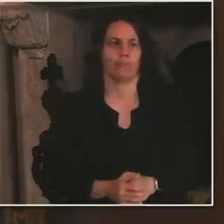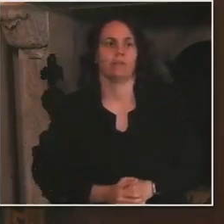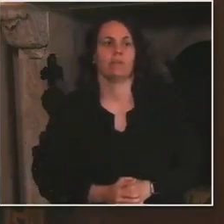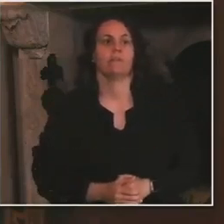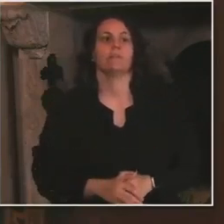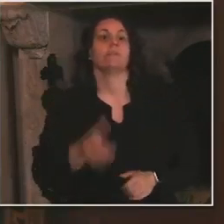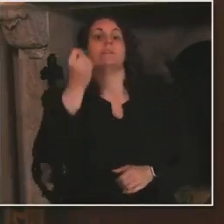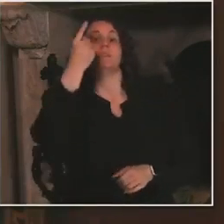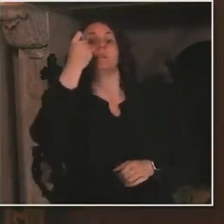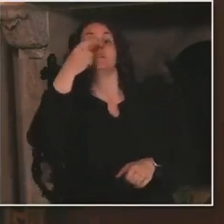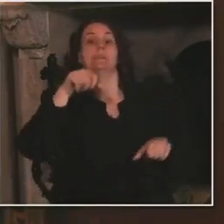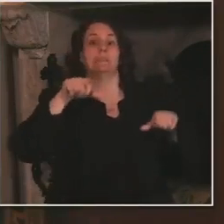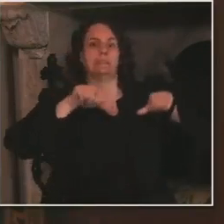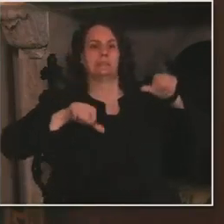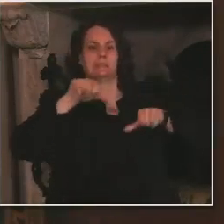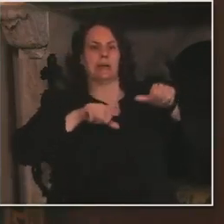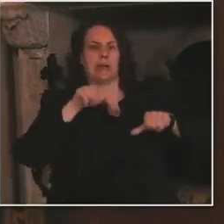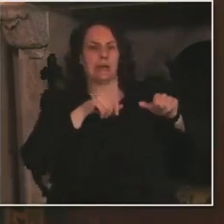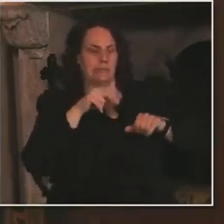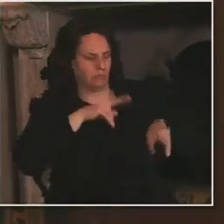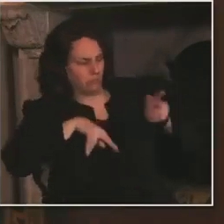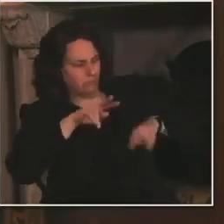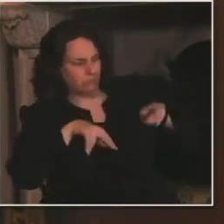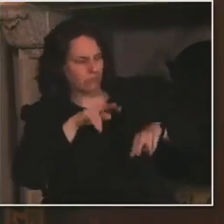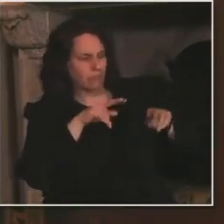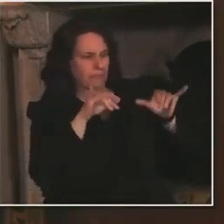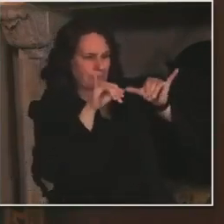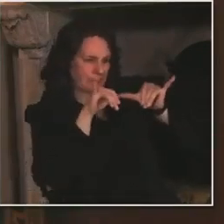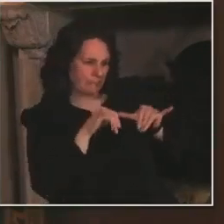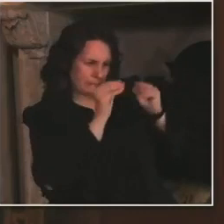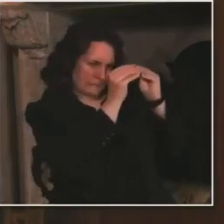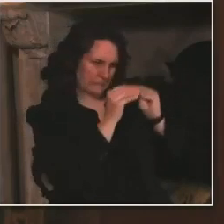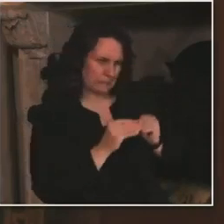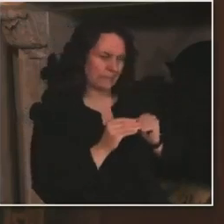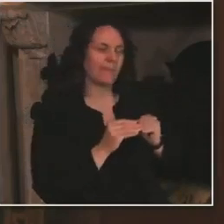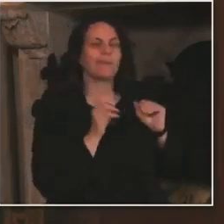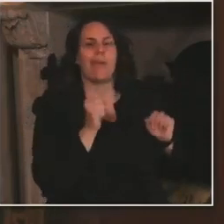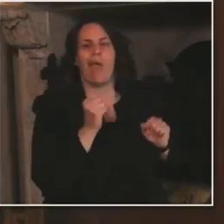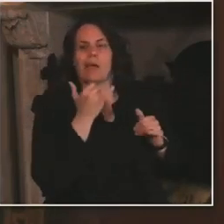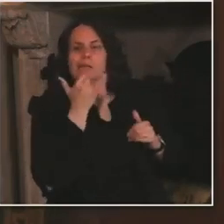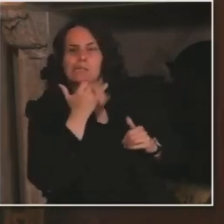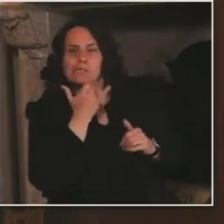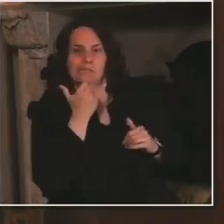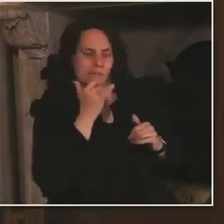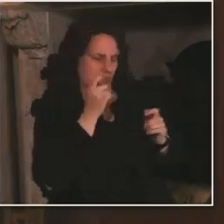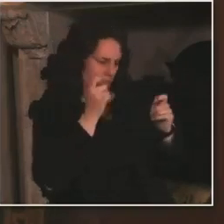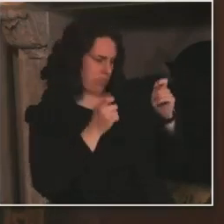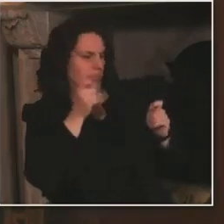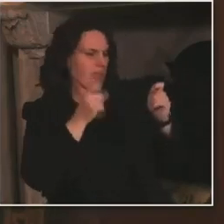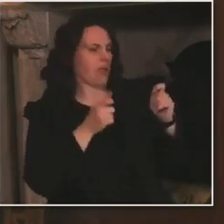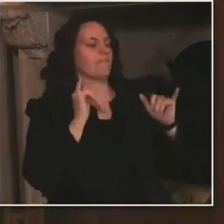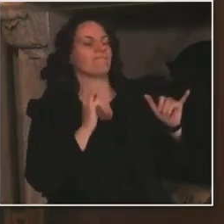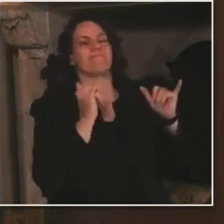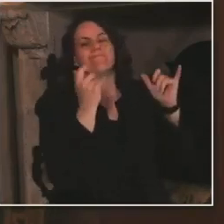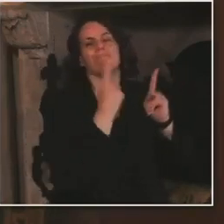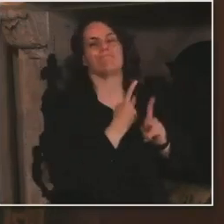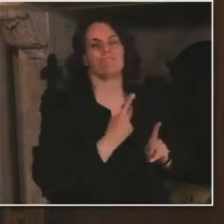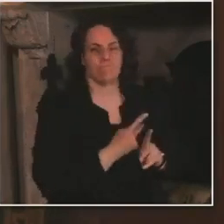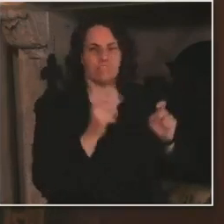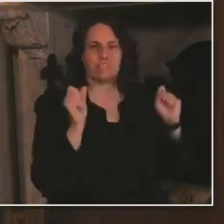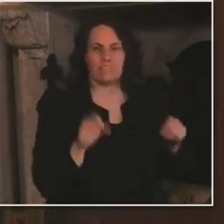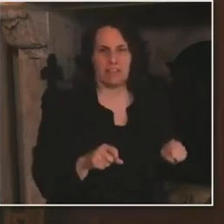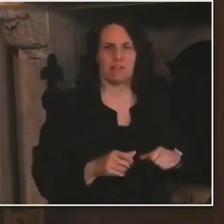parameter that's going to go up a little bit and down a little bit. And as we've talked about all along, we're not measuring the true number of cases. We're measuring the subset of